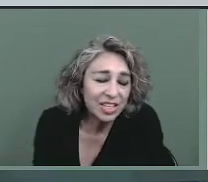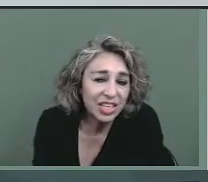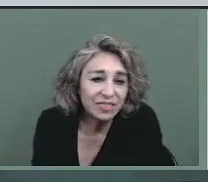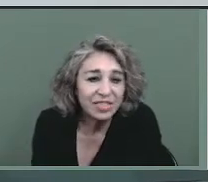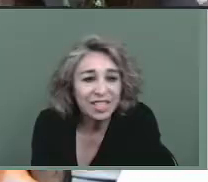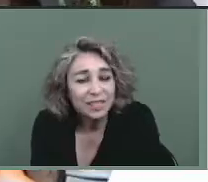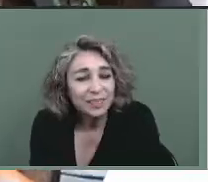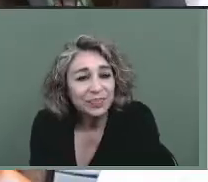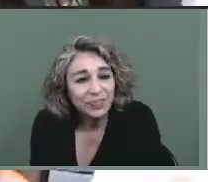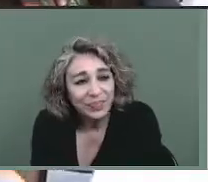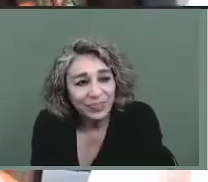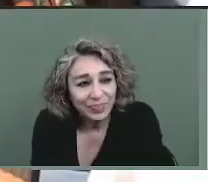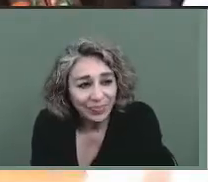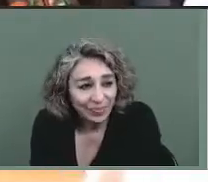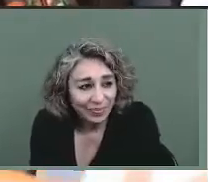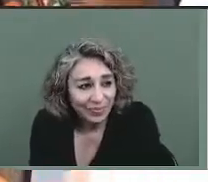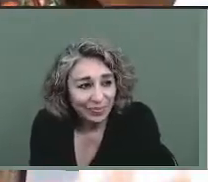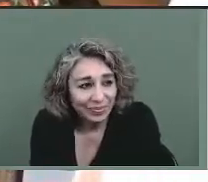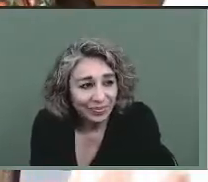their shifts.